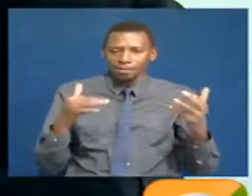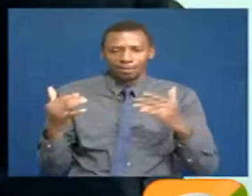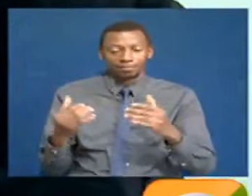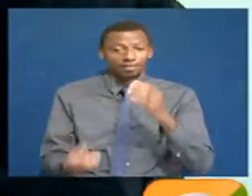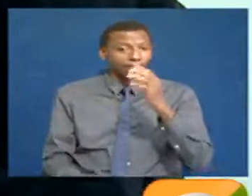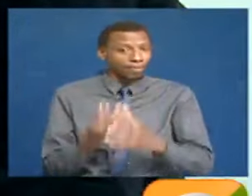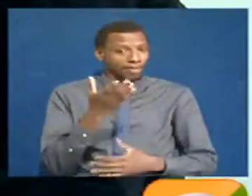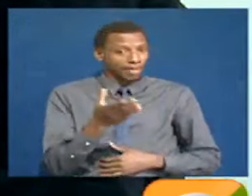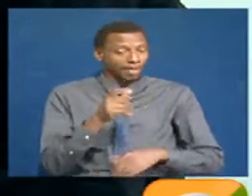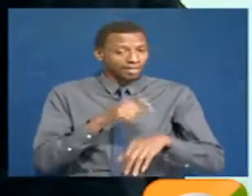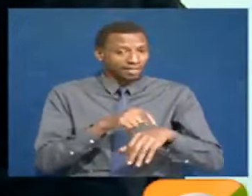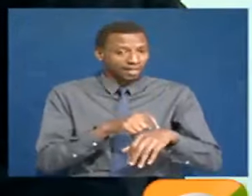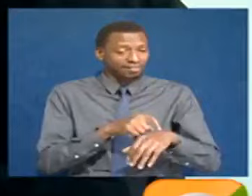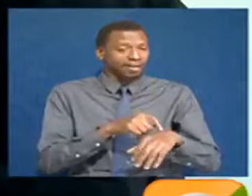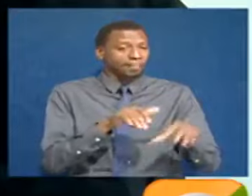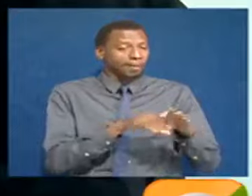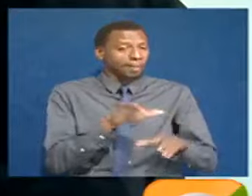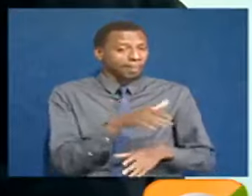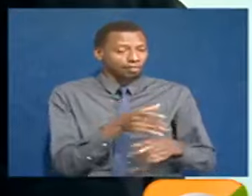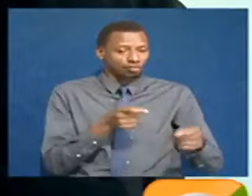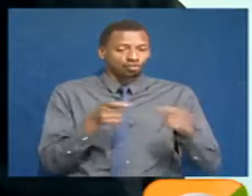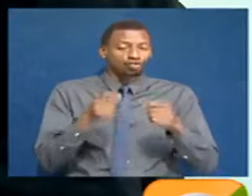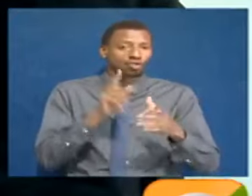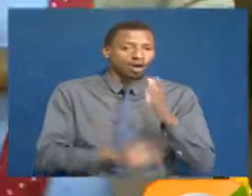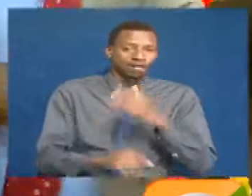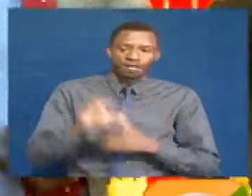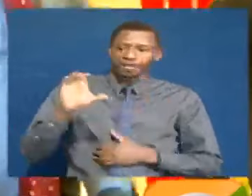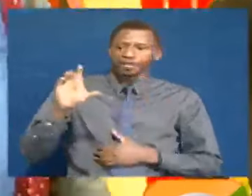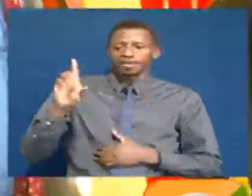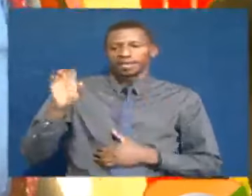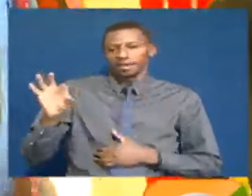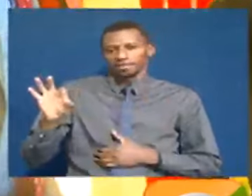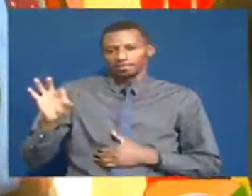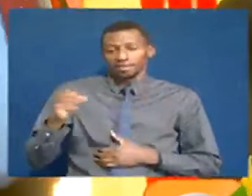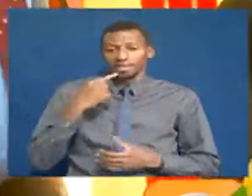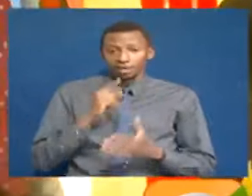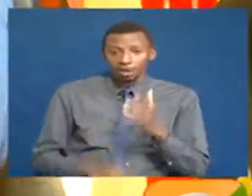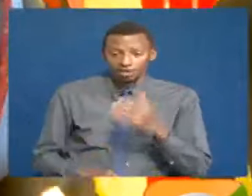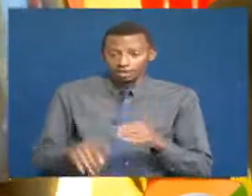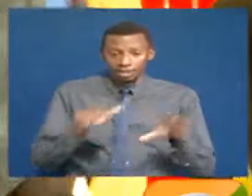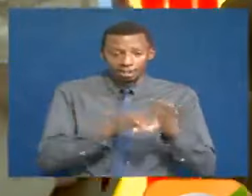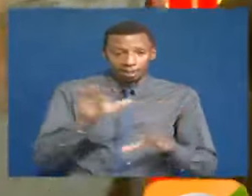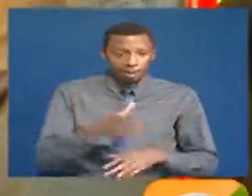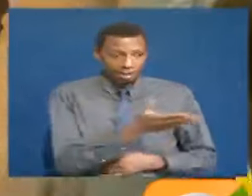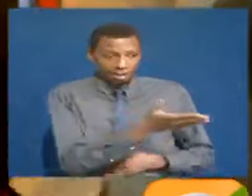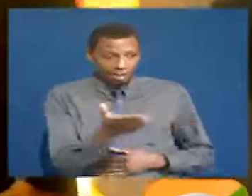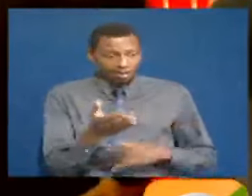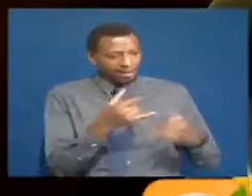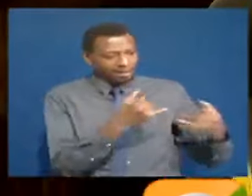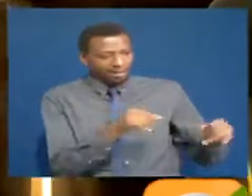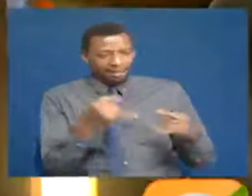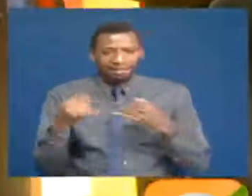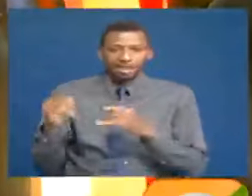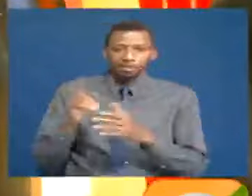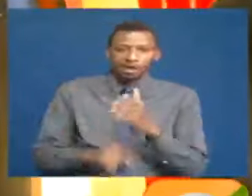Assembly members gained control over the NGCDF. He argues that MPs are now attempting to outmaneuver